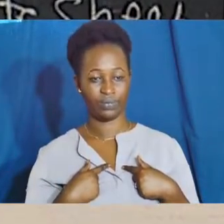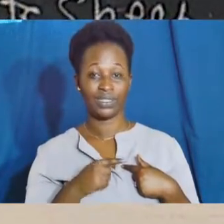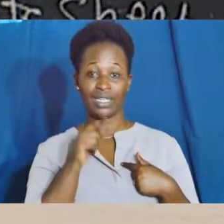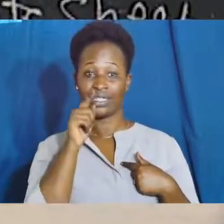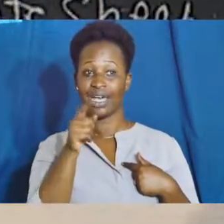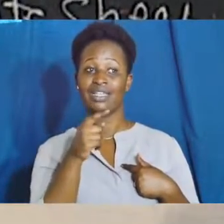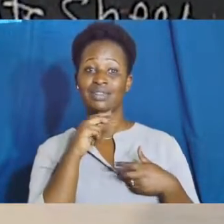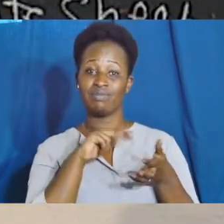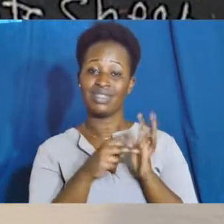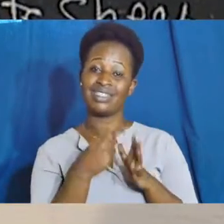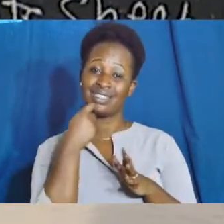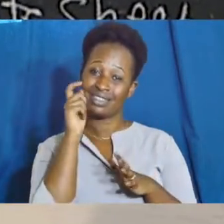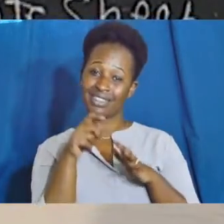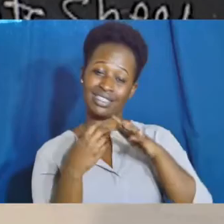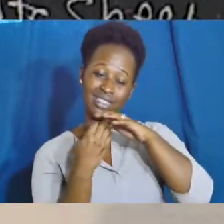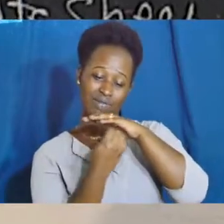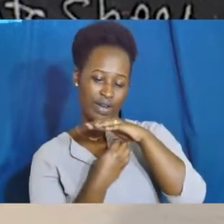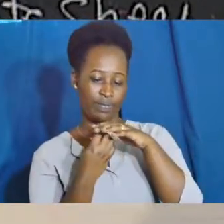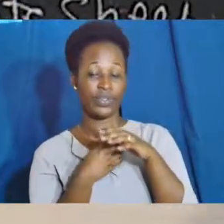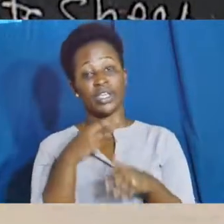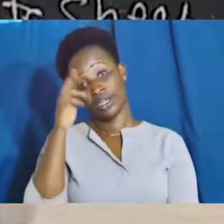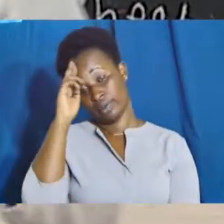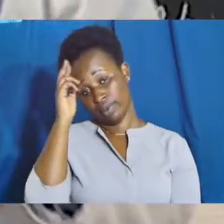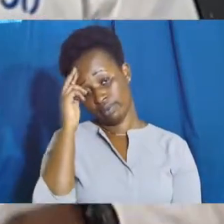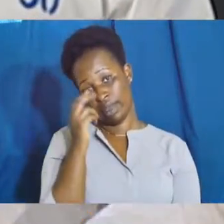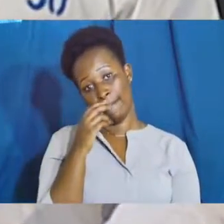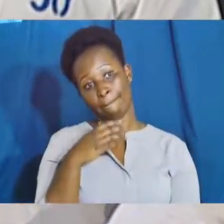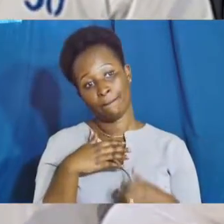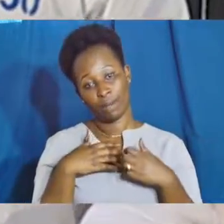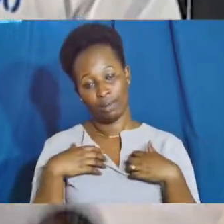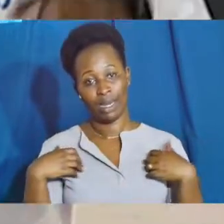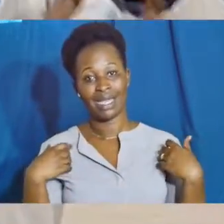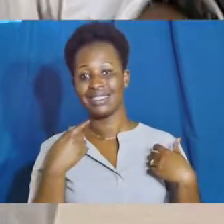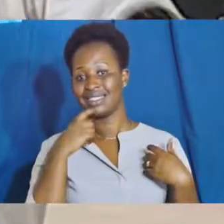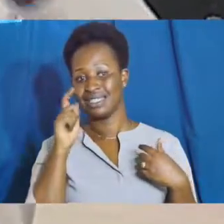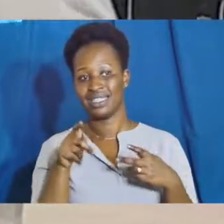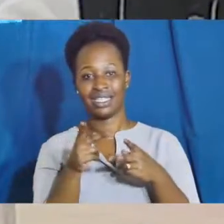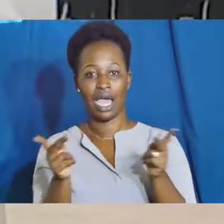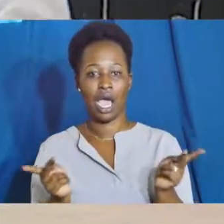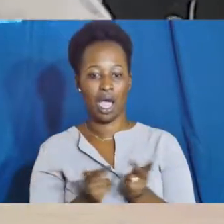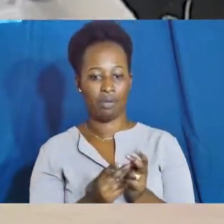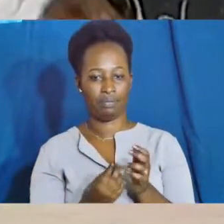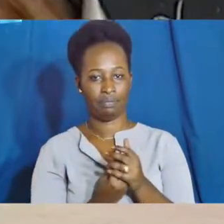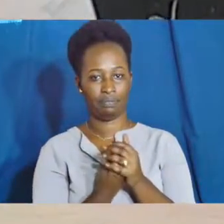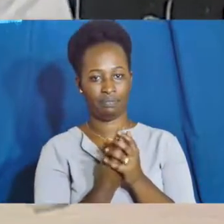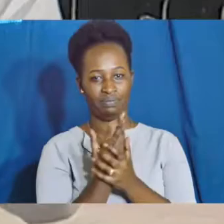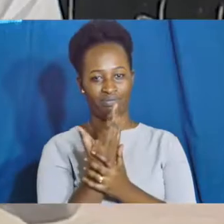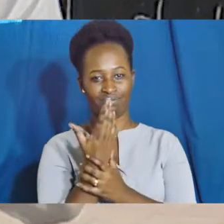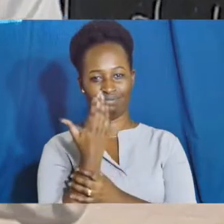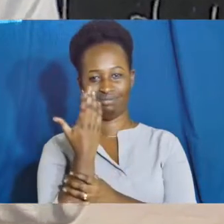That means they need environment. Remember, plants need where to grow